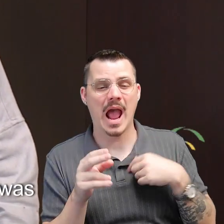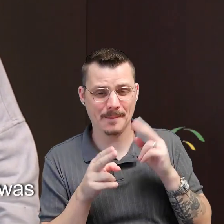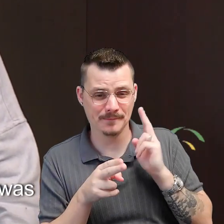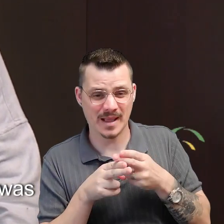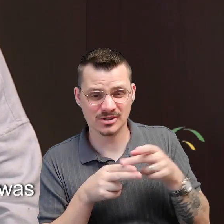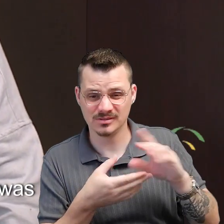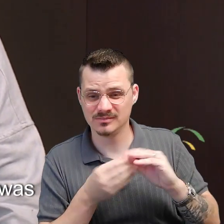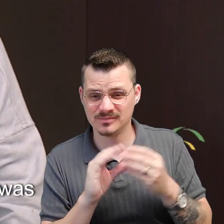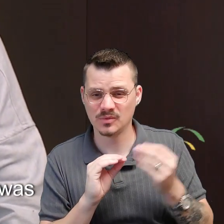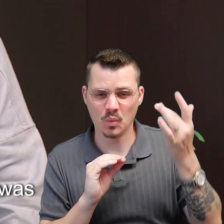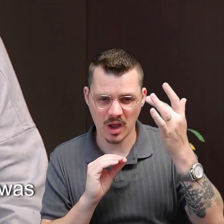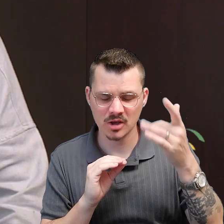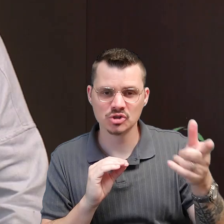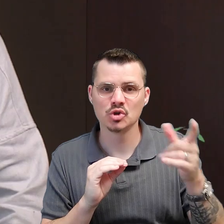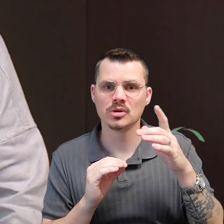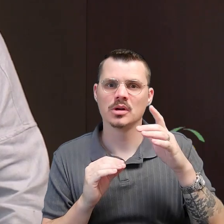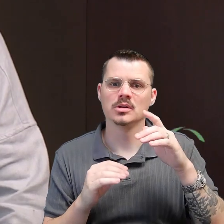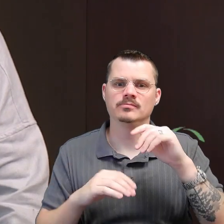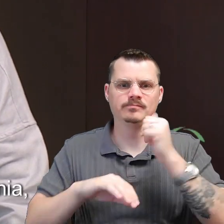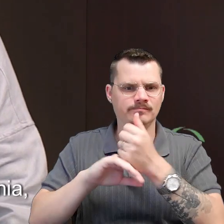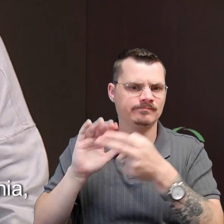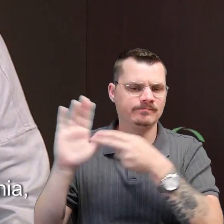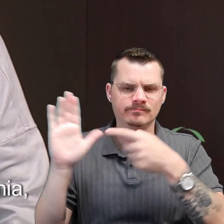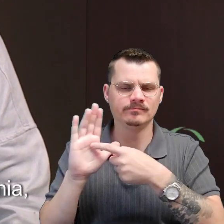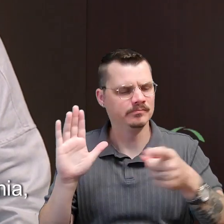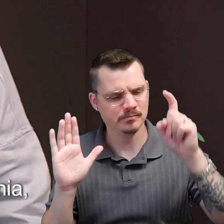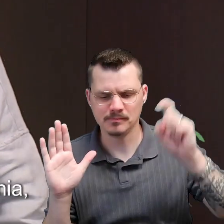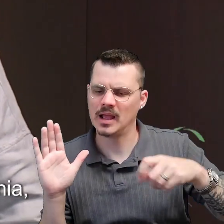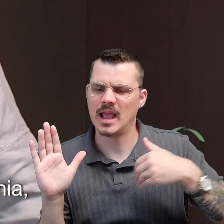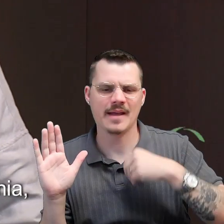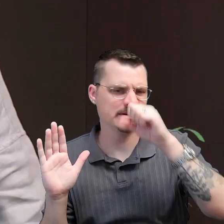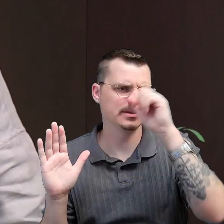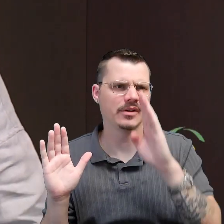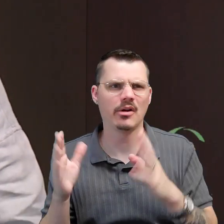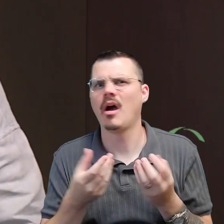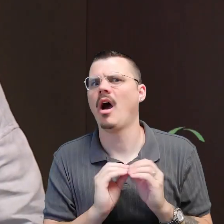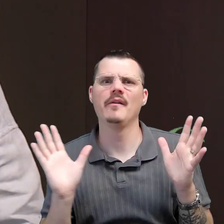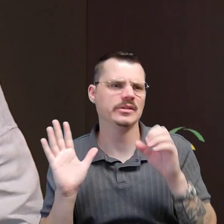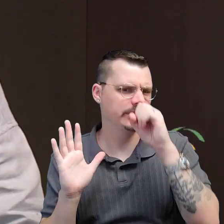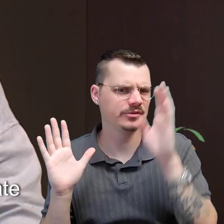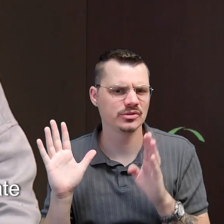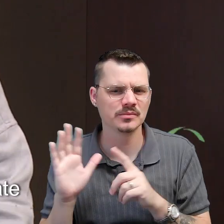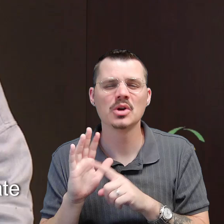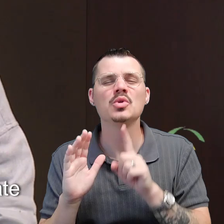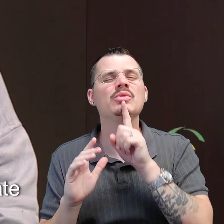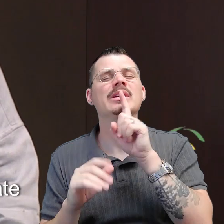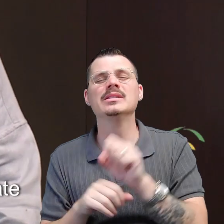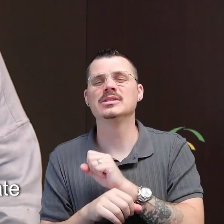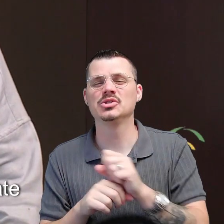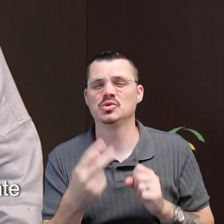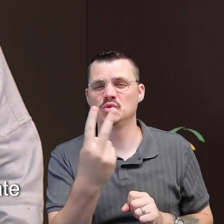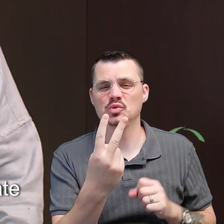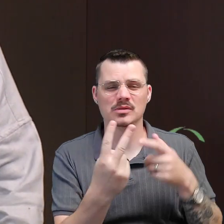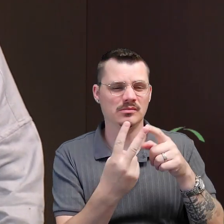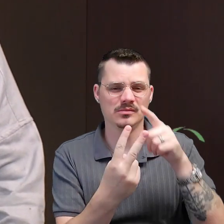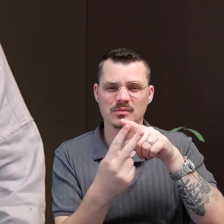her because originally she was billed as, well, this is some kind of schizophrenia, obviously, when in fact it was two